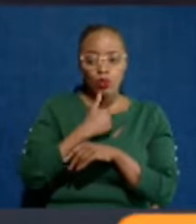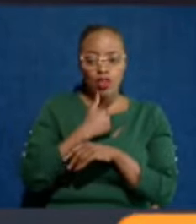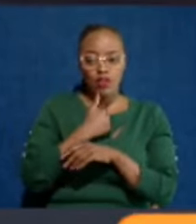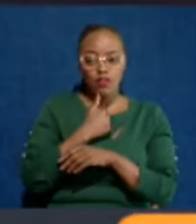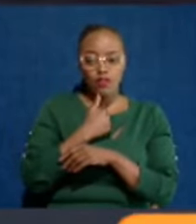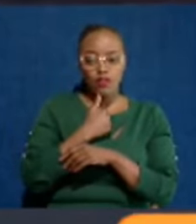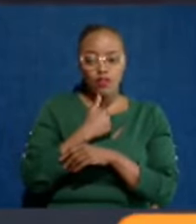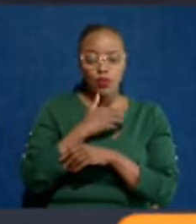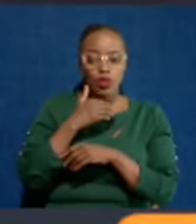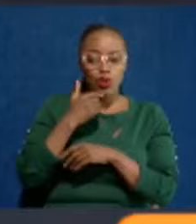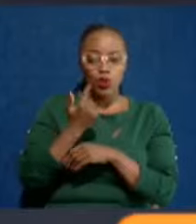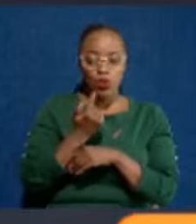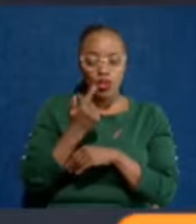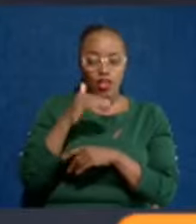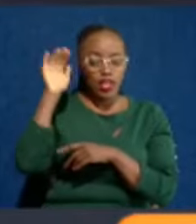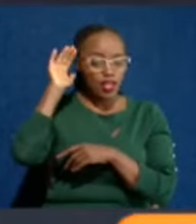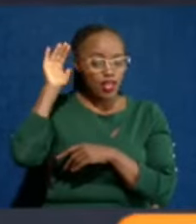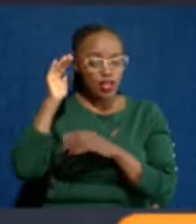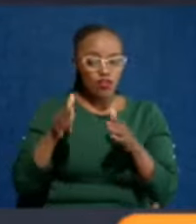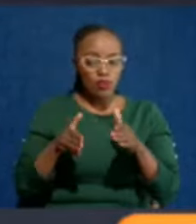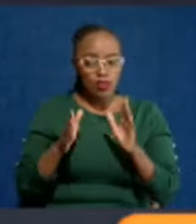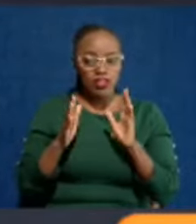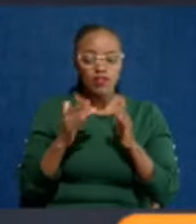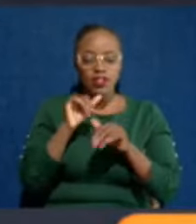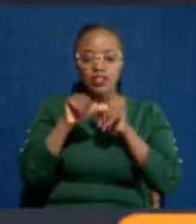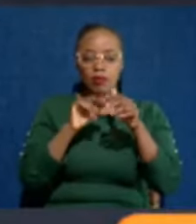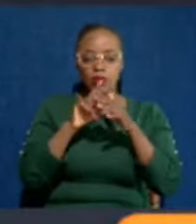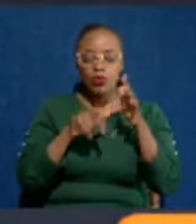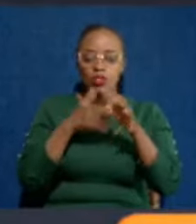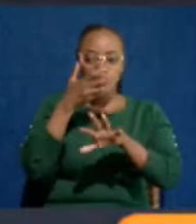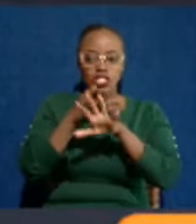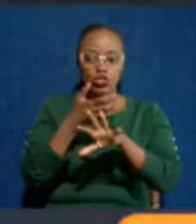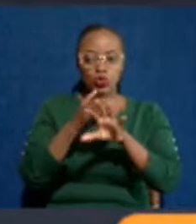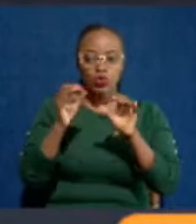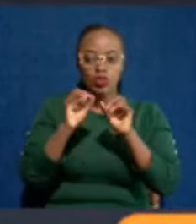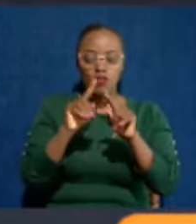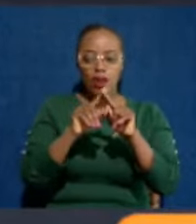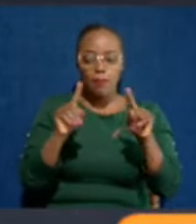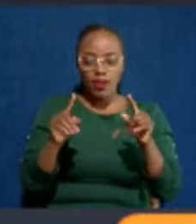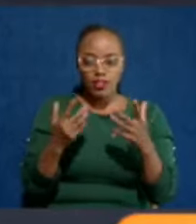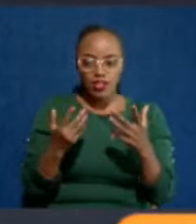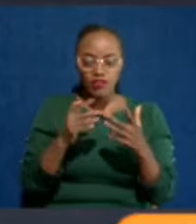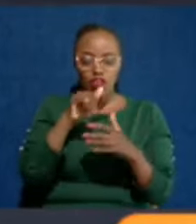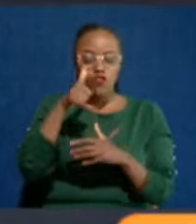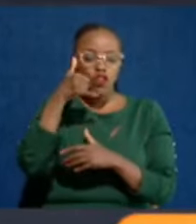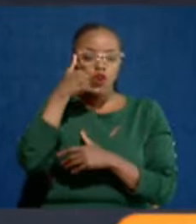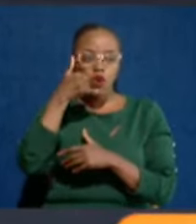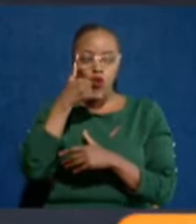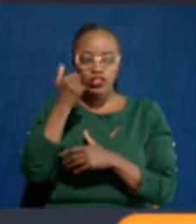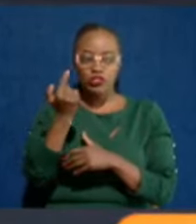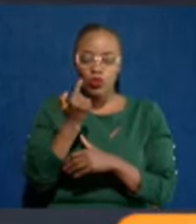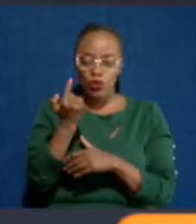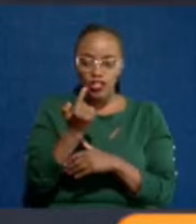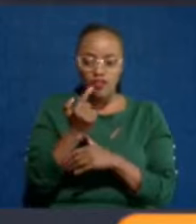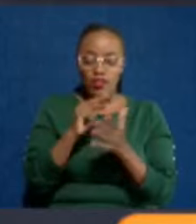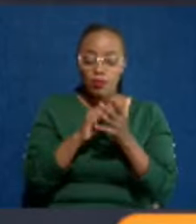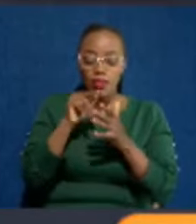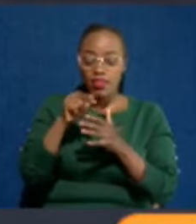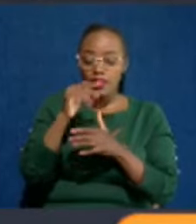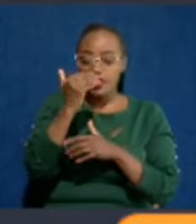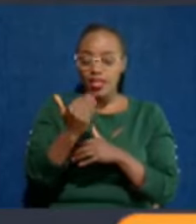were hearing from the streets that it's not about stones, it's about phones, mobile phones. So these